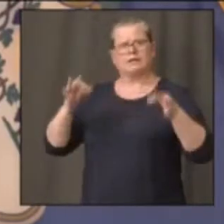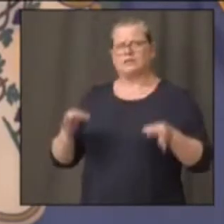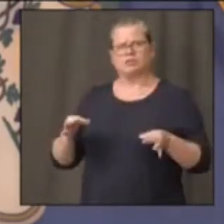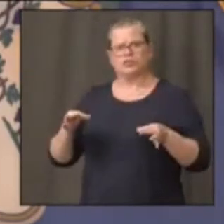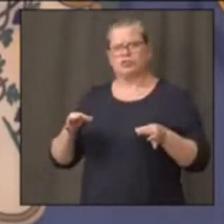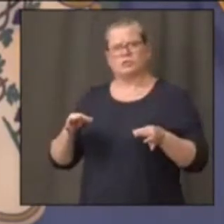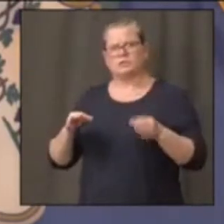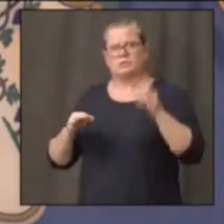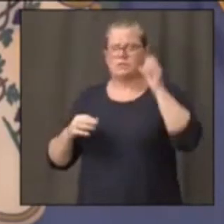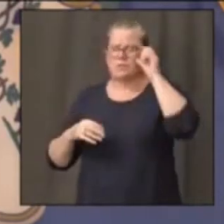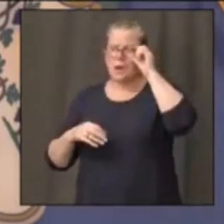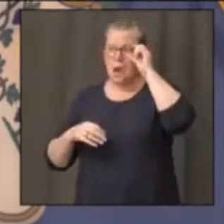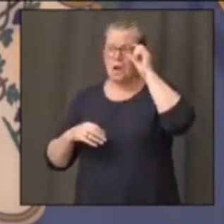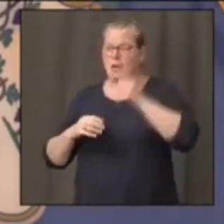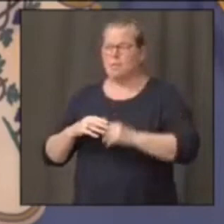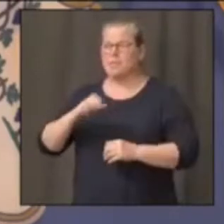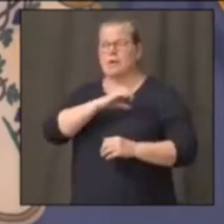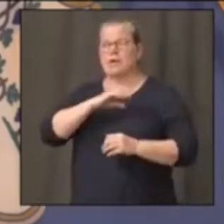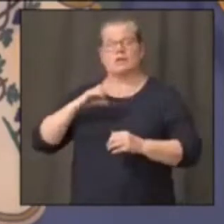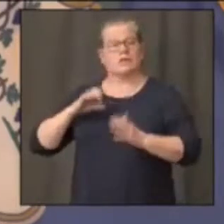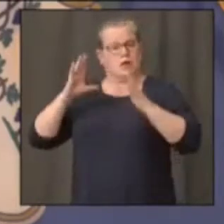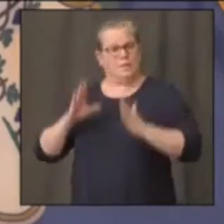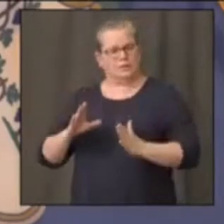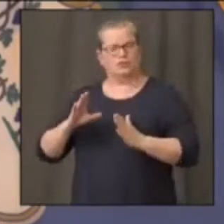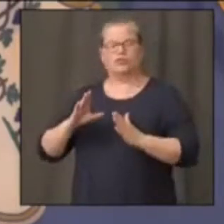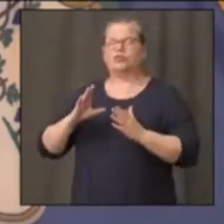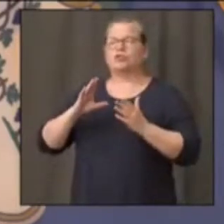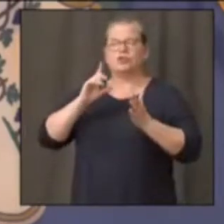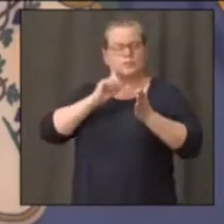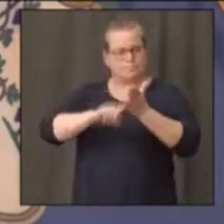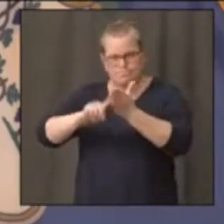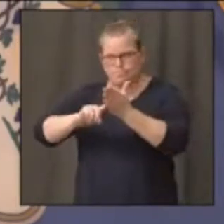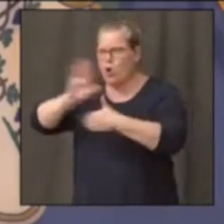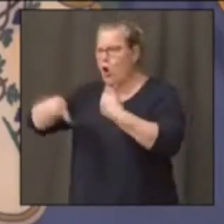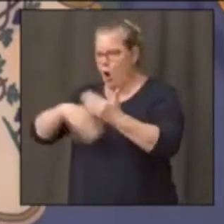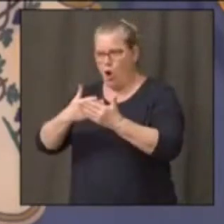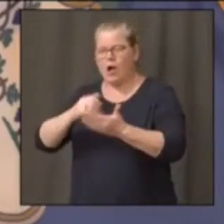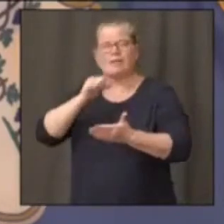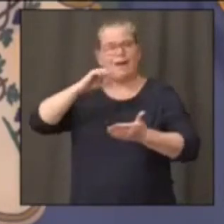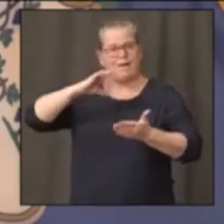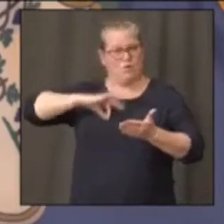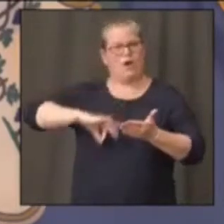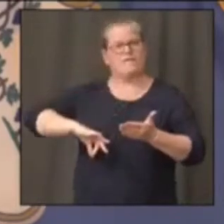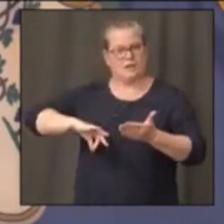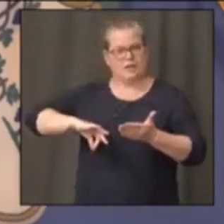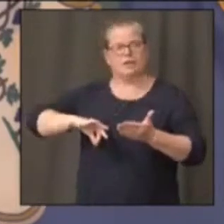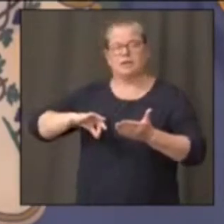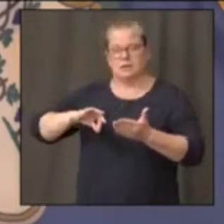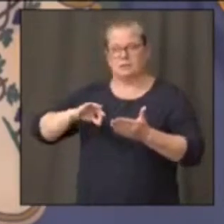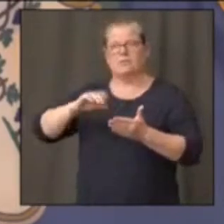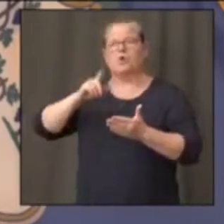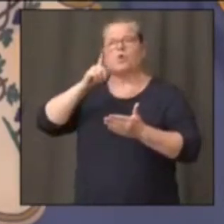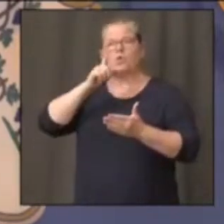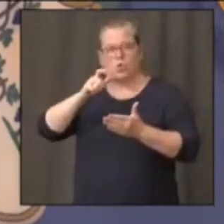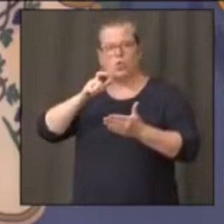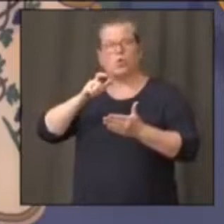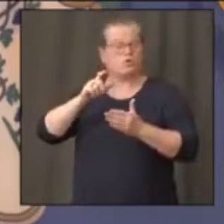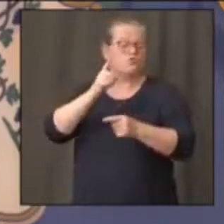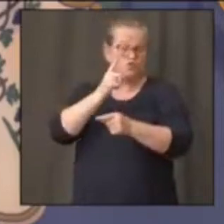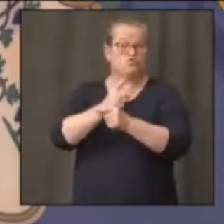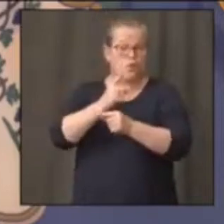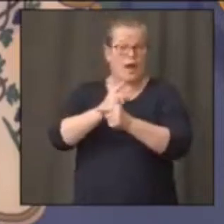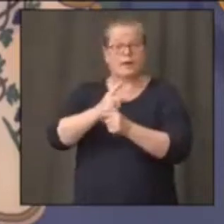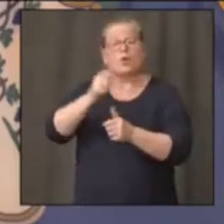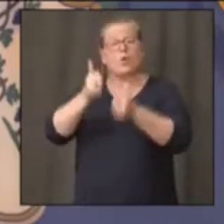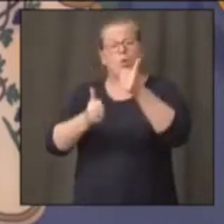not-for-profits right now, seen who's been on the front lines, who's been impacted by COVID. You're right, we did take a look to see who got PPP